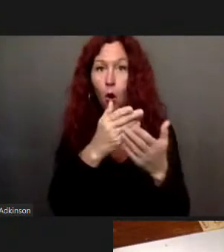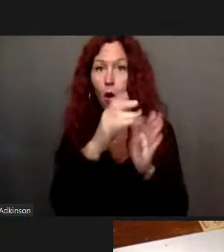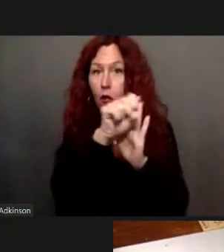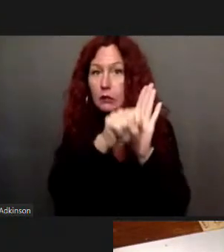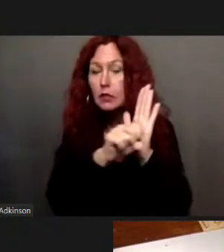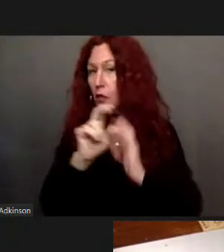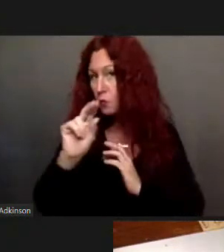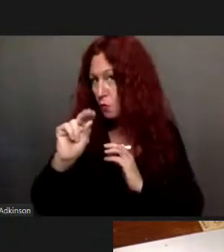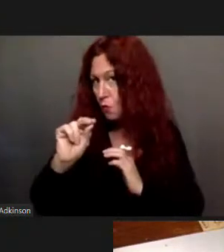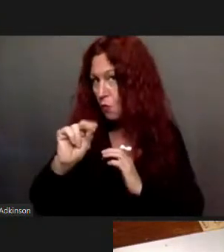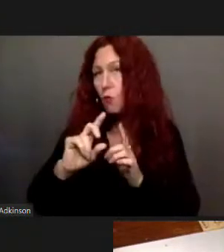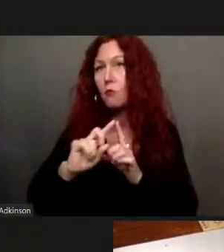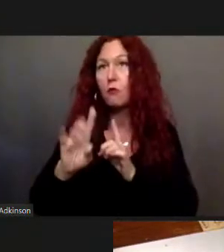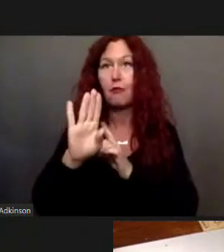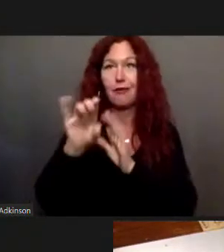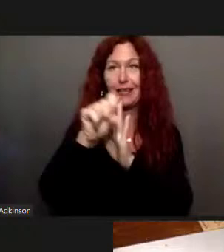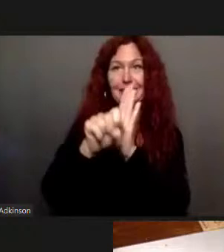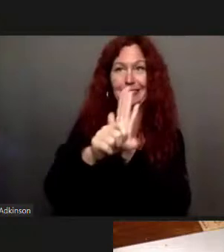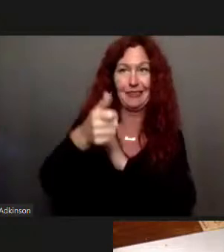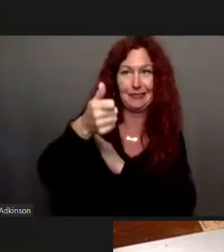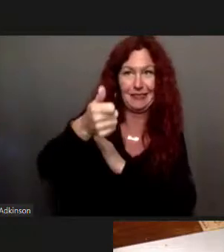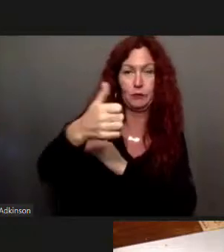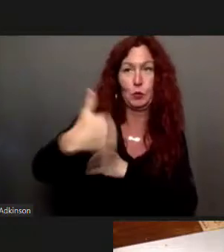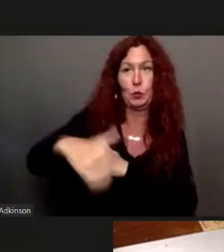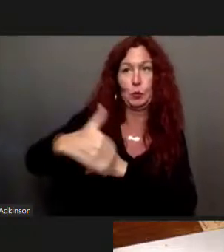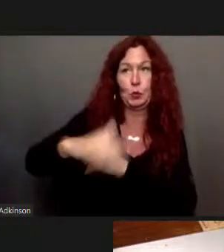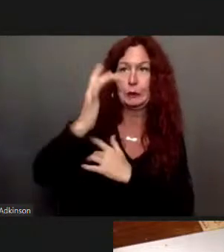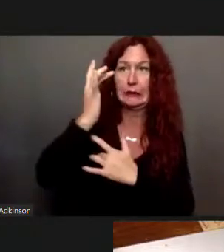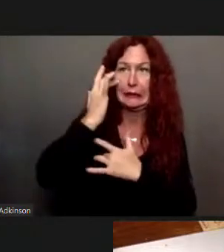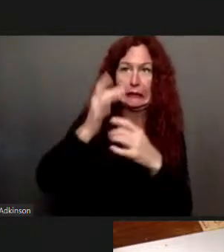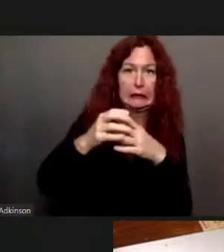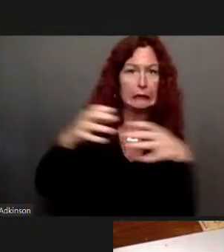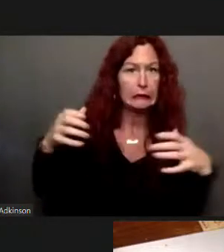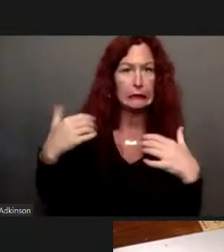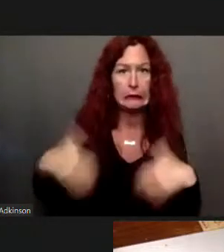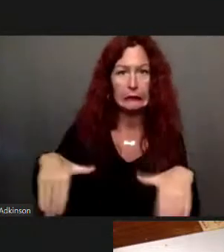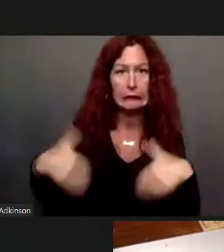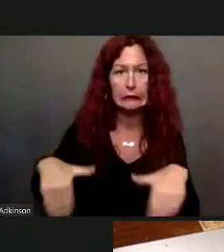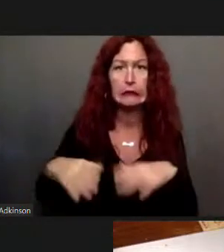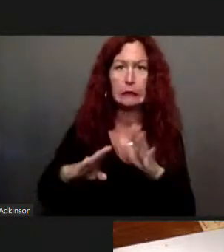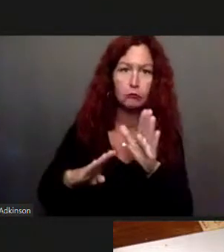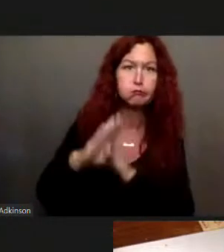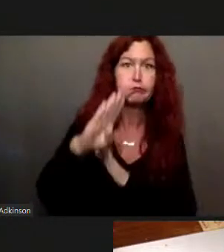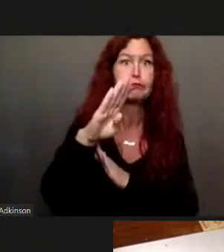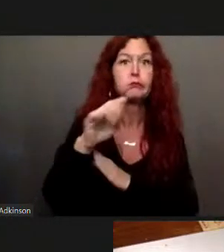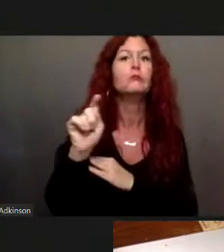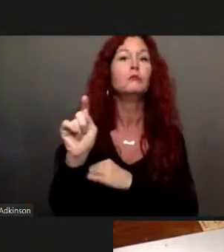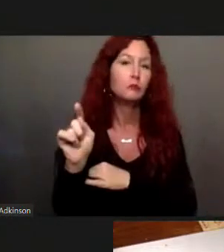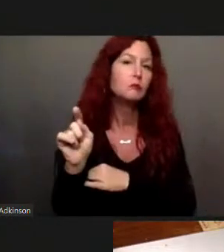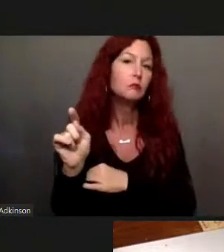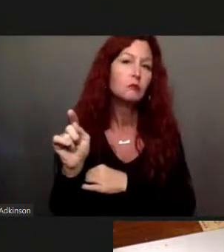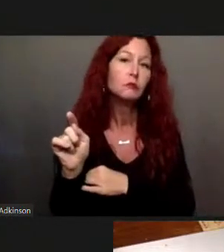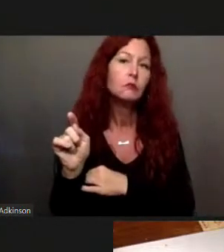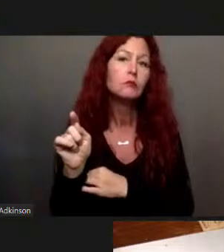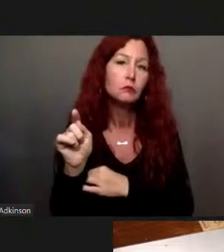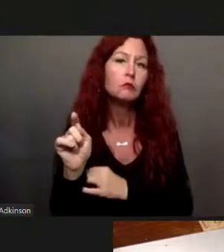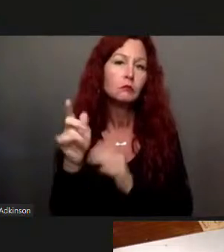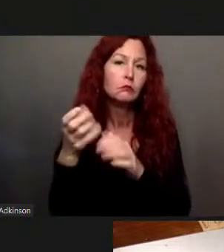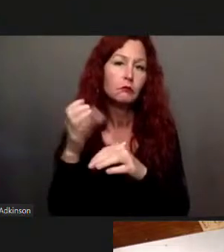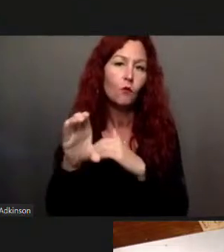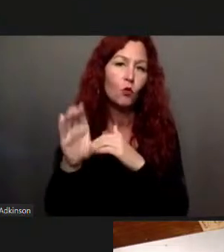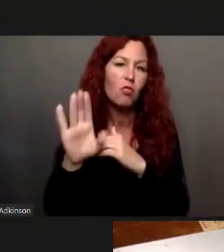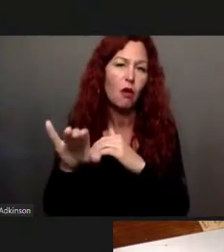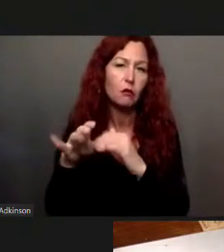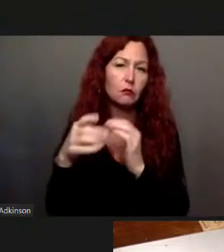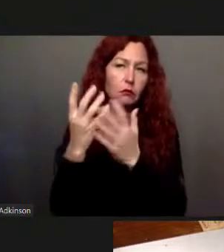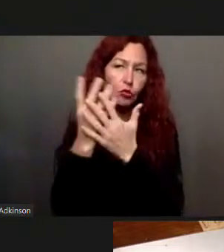to you about his response. But that is a Florida Department of Health issue or Florida Department of Health purview, and along with the federal